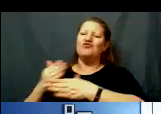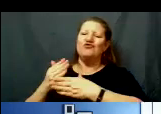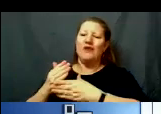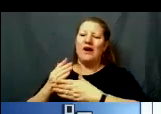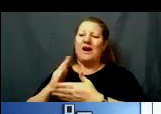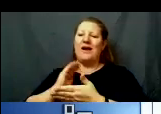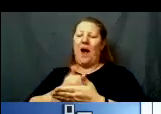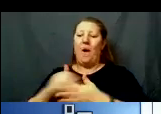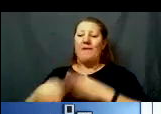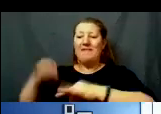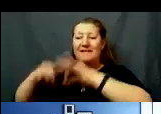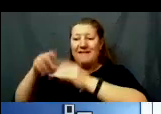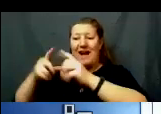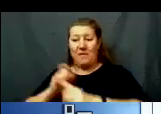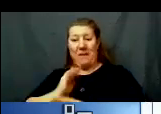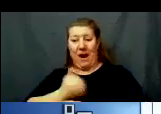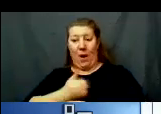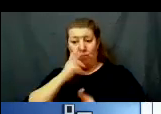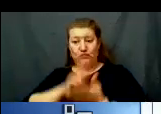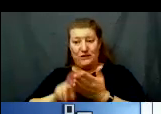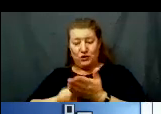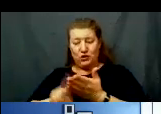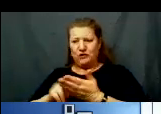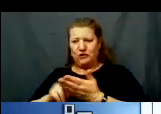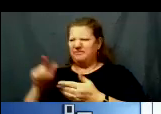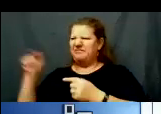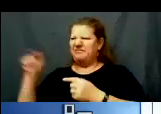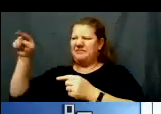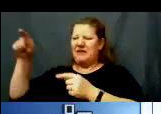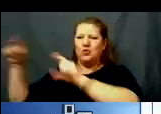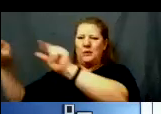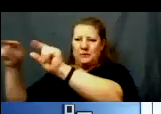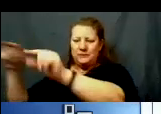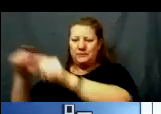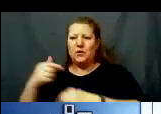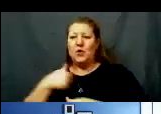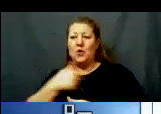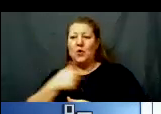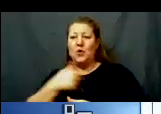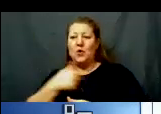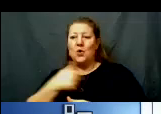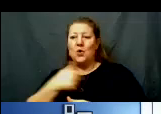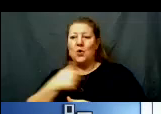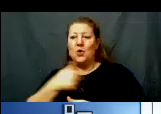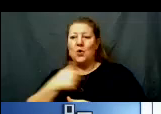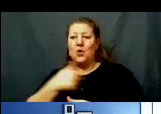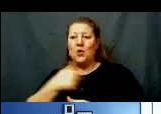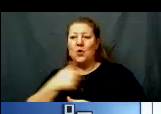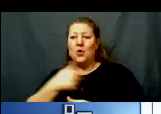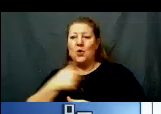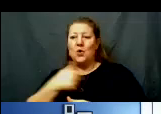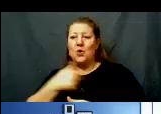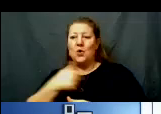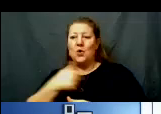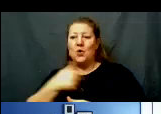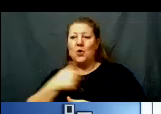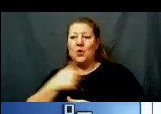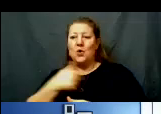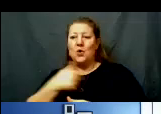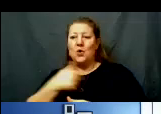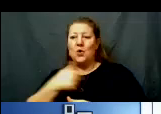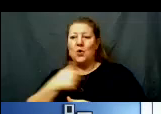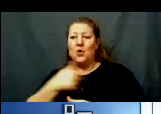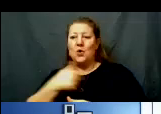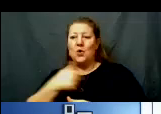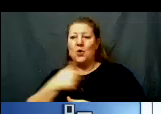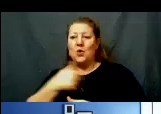projects. And what we found is that, you know, we get way more traction when other people who are frankly far more